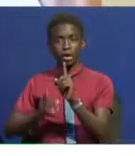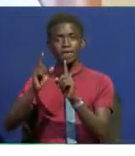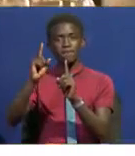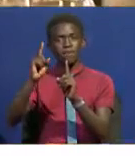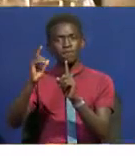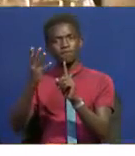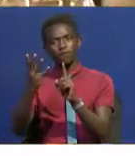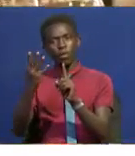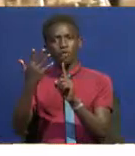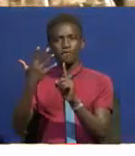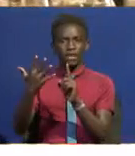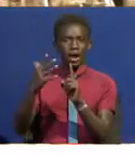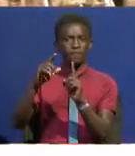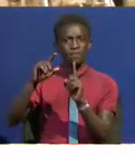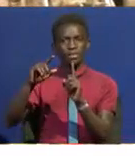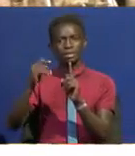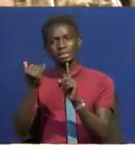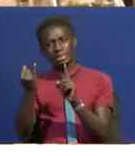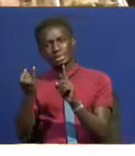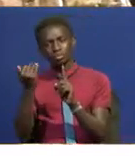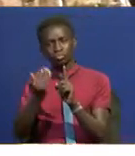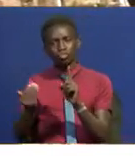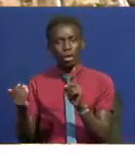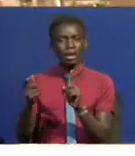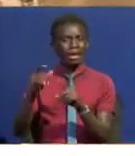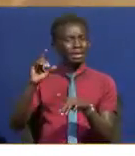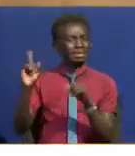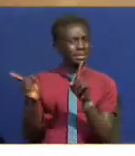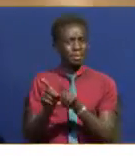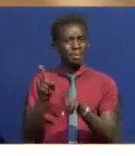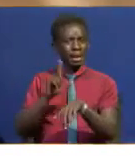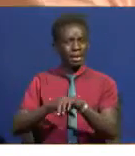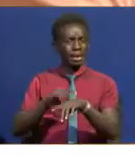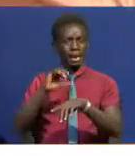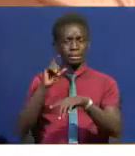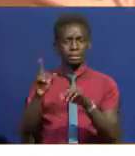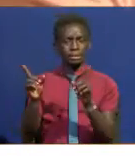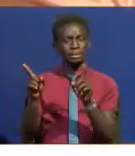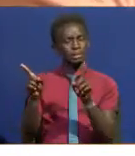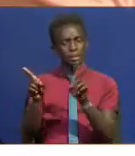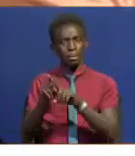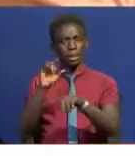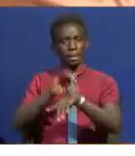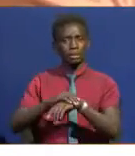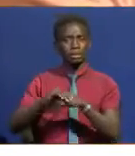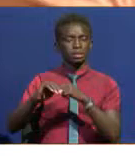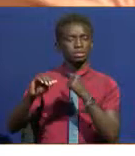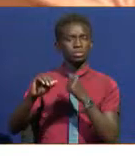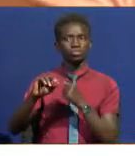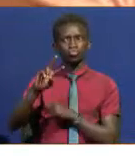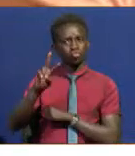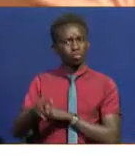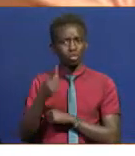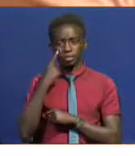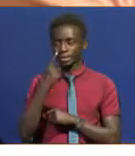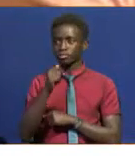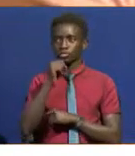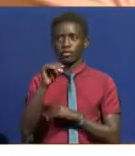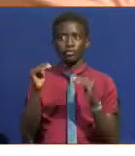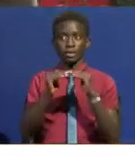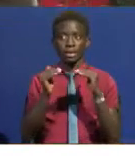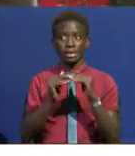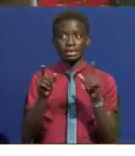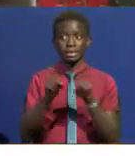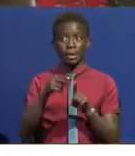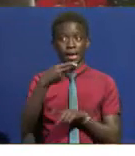the 2,000. The National Council for Persons with Disabilities Chief Executive Harun Hassan has said they are working